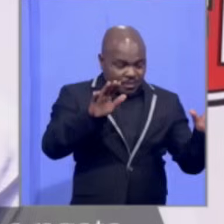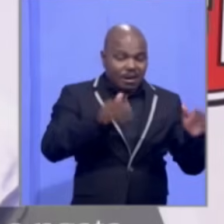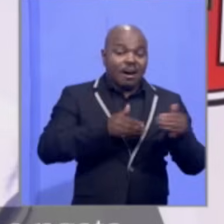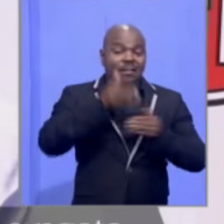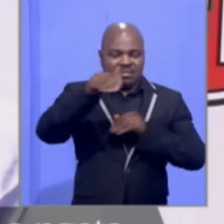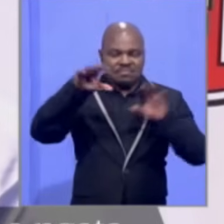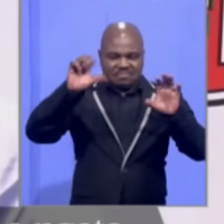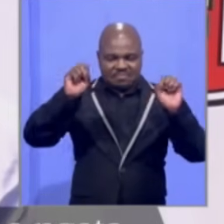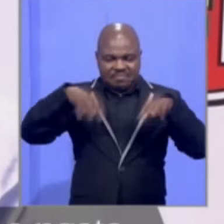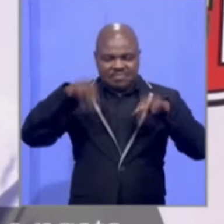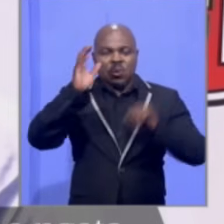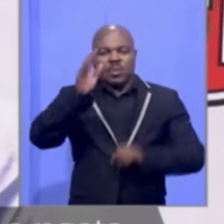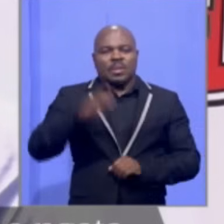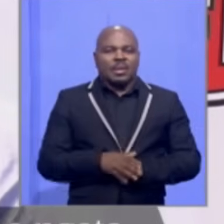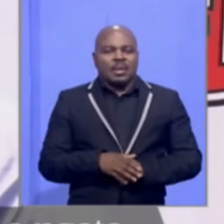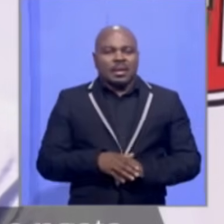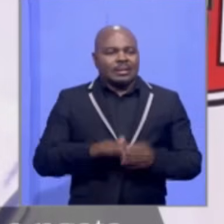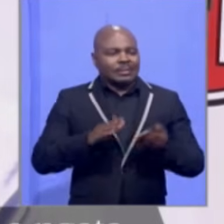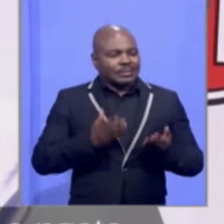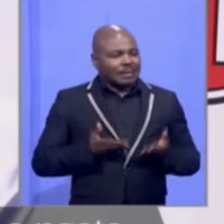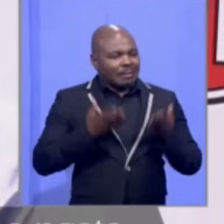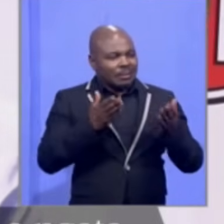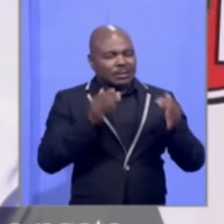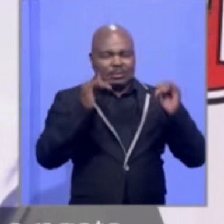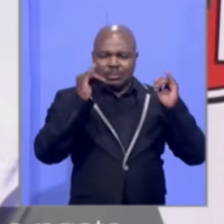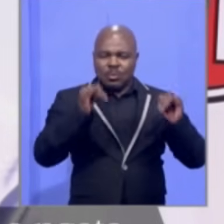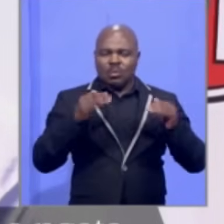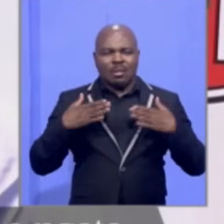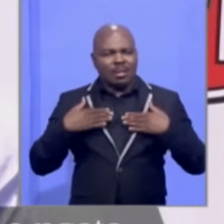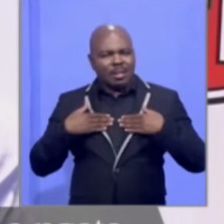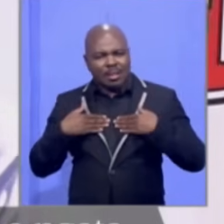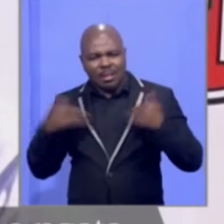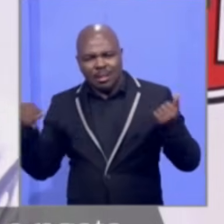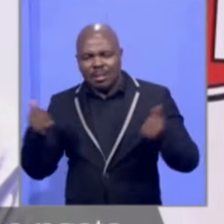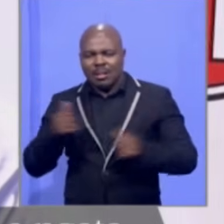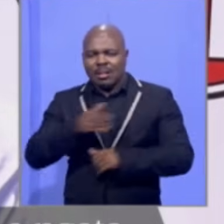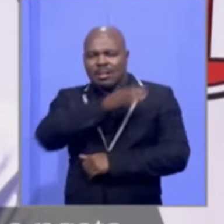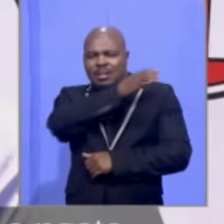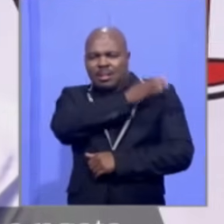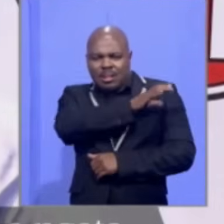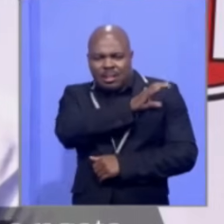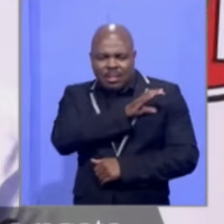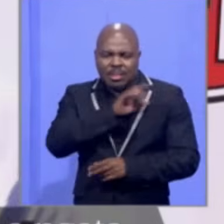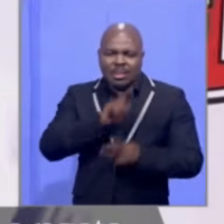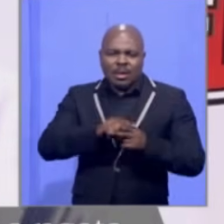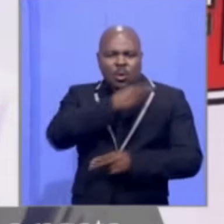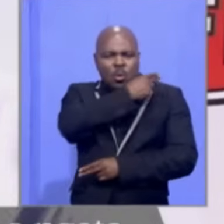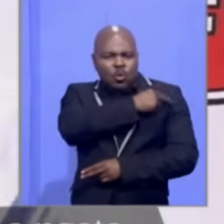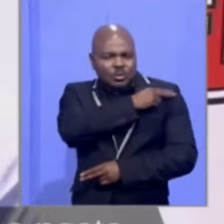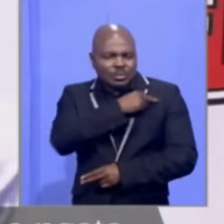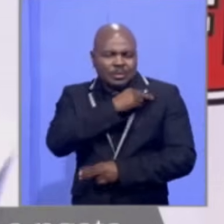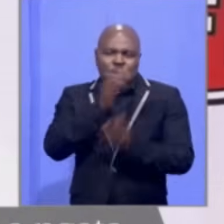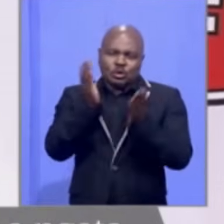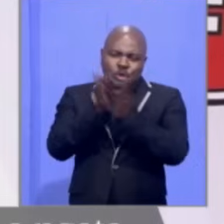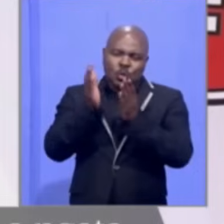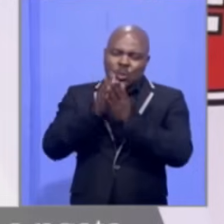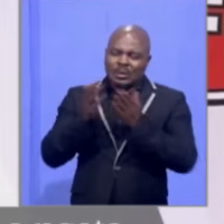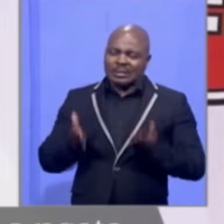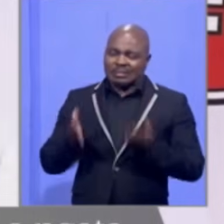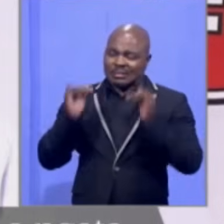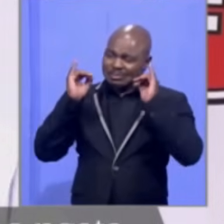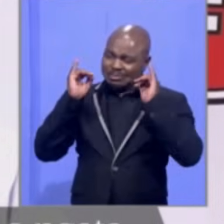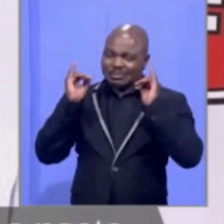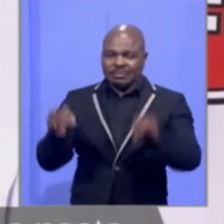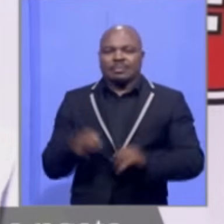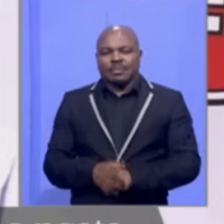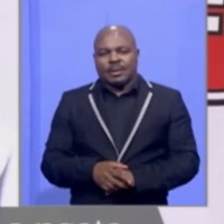The services are poor. If you go to health facilities, clinics and hospitals, and in our schools. So now,